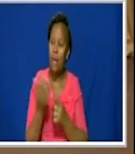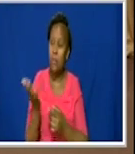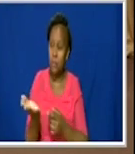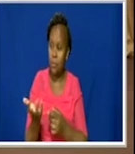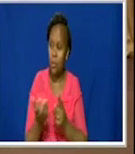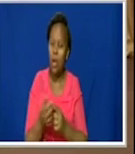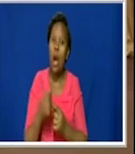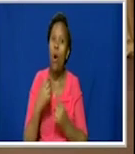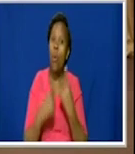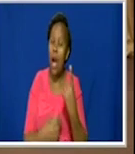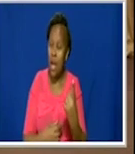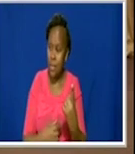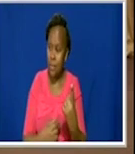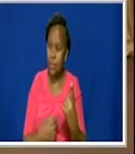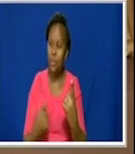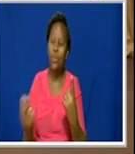count.